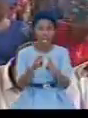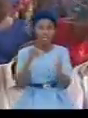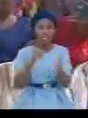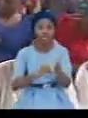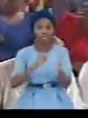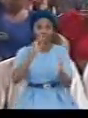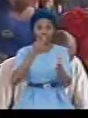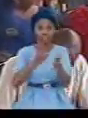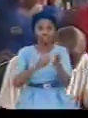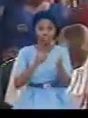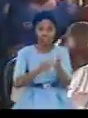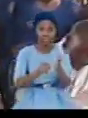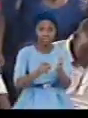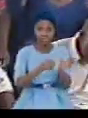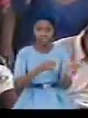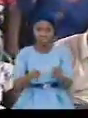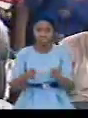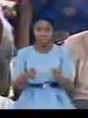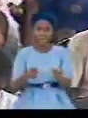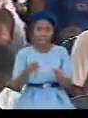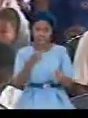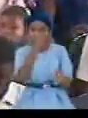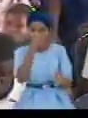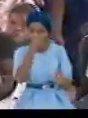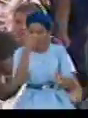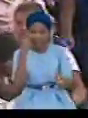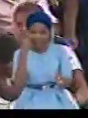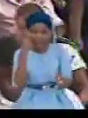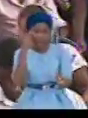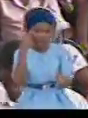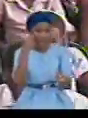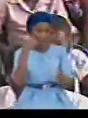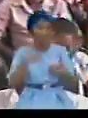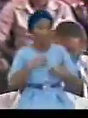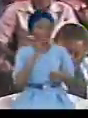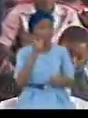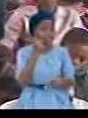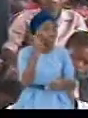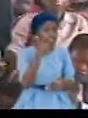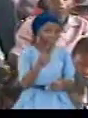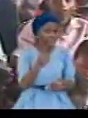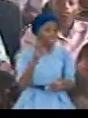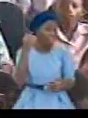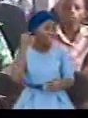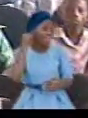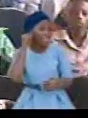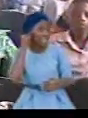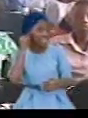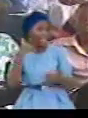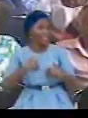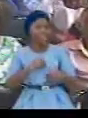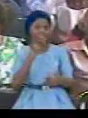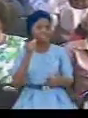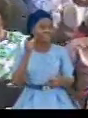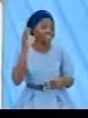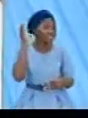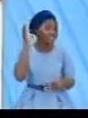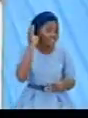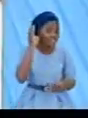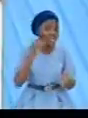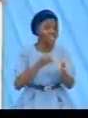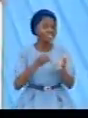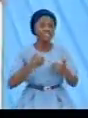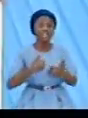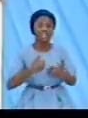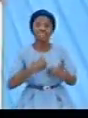written, eye has not seen, no ear heard, neither have entered into the heart of